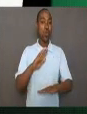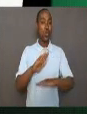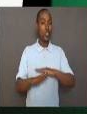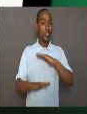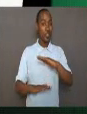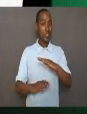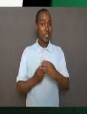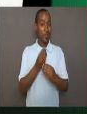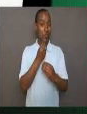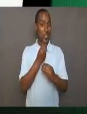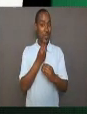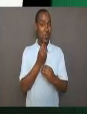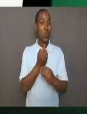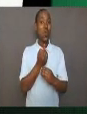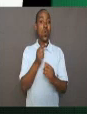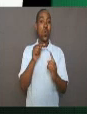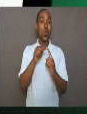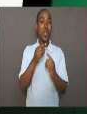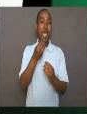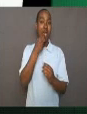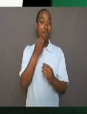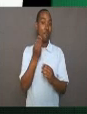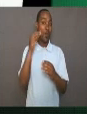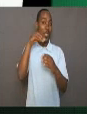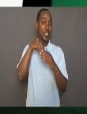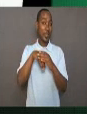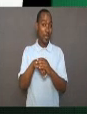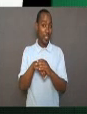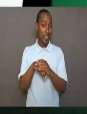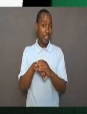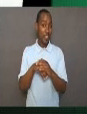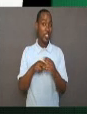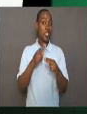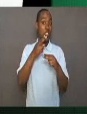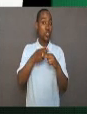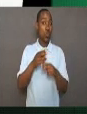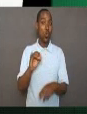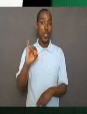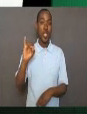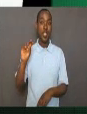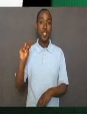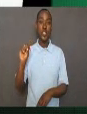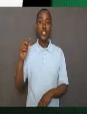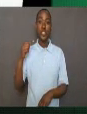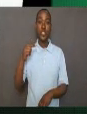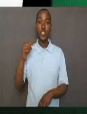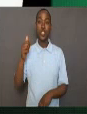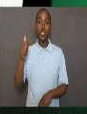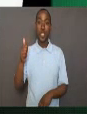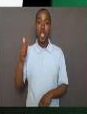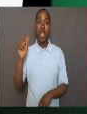taking food into the mouth is called ingestion. During the